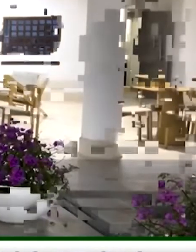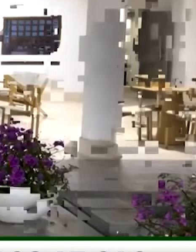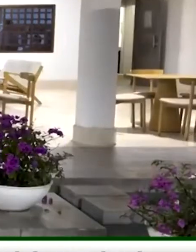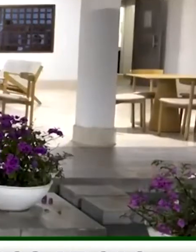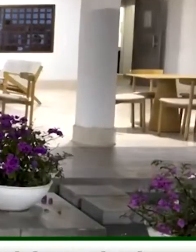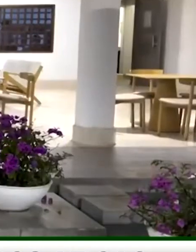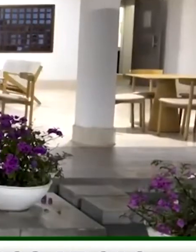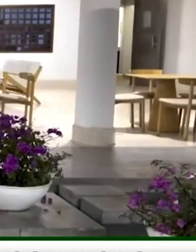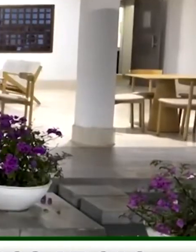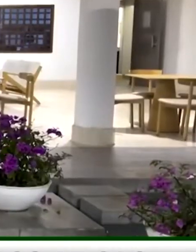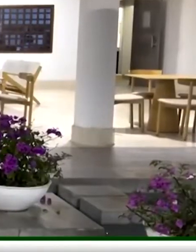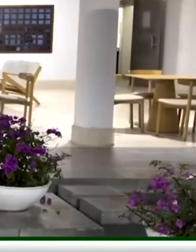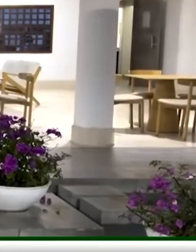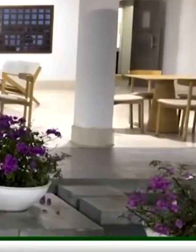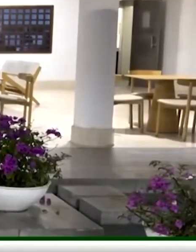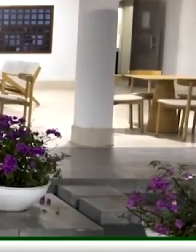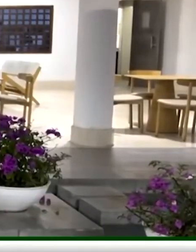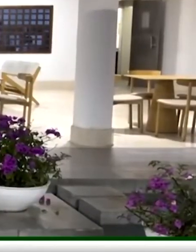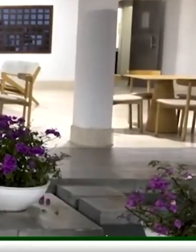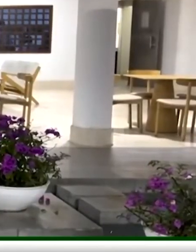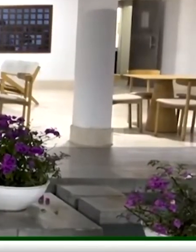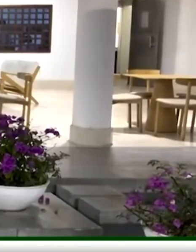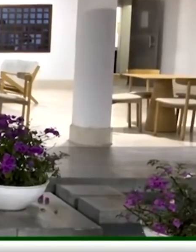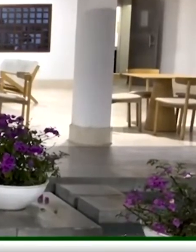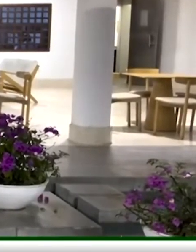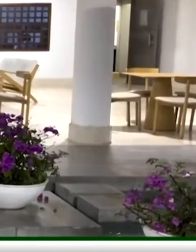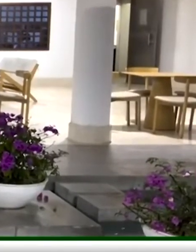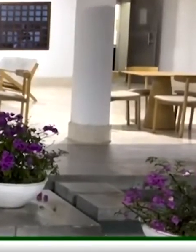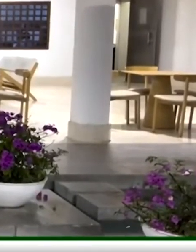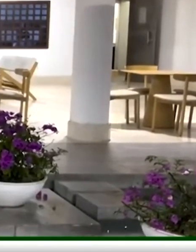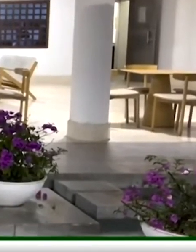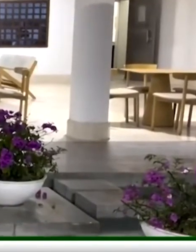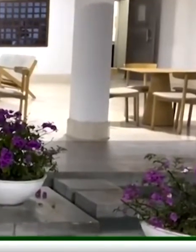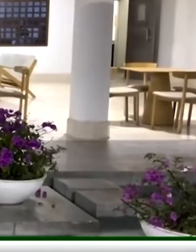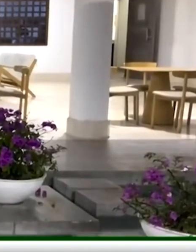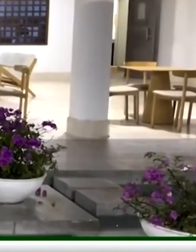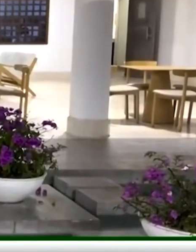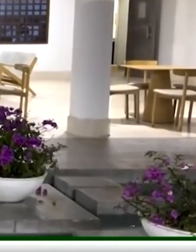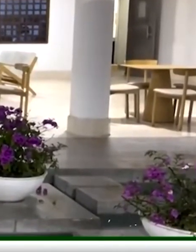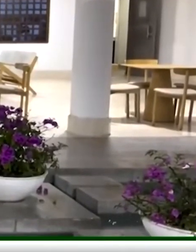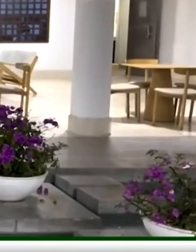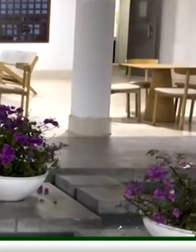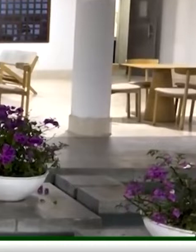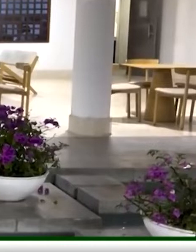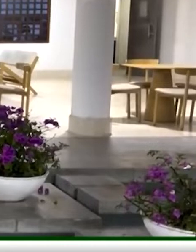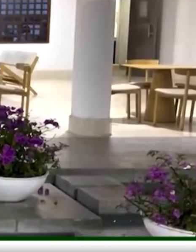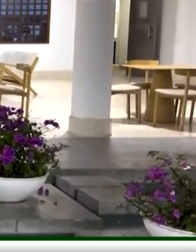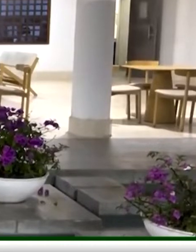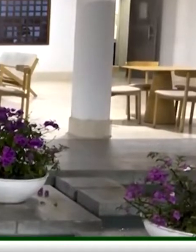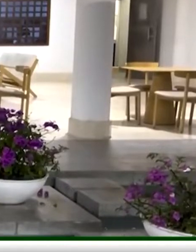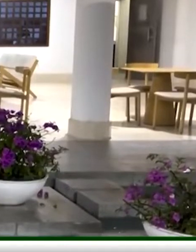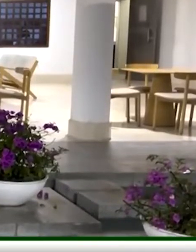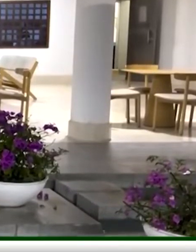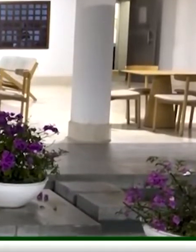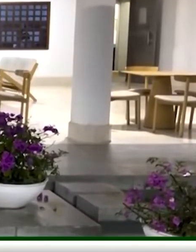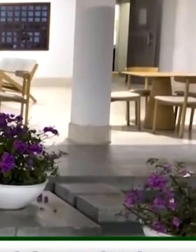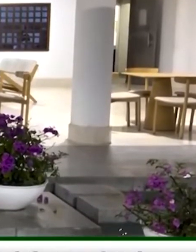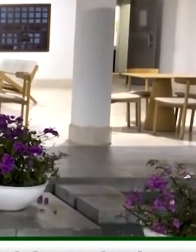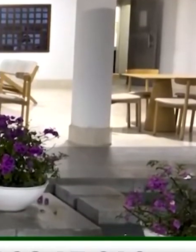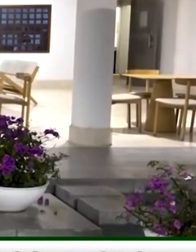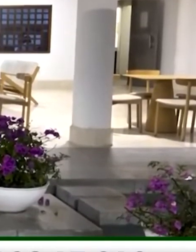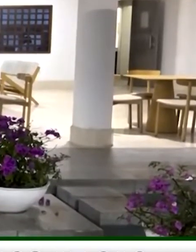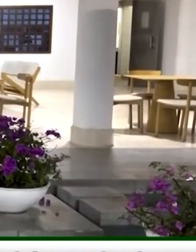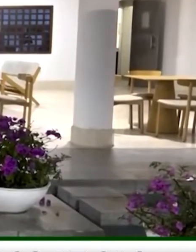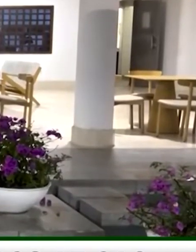Super honored to be here representing my island Barbados, and should honestly be a gold medal around my neck, but it is what it